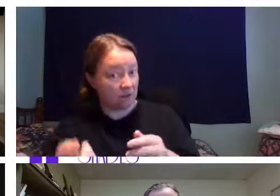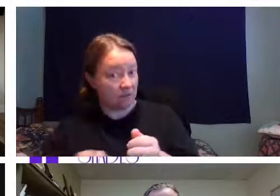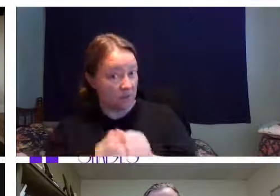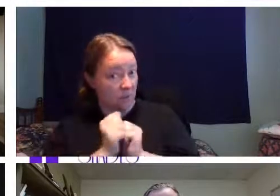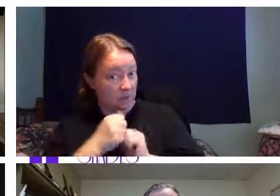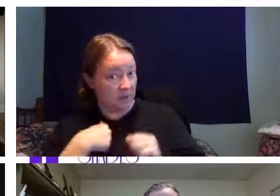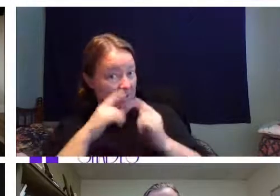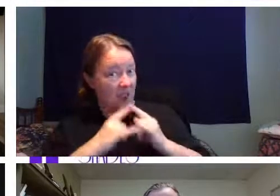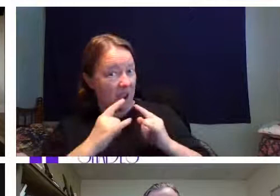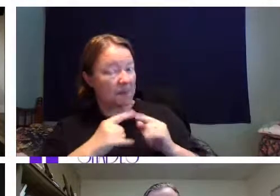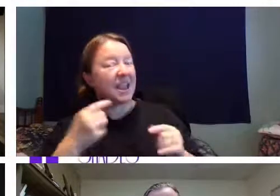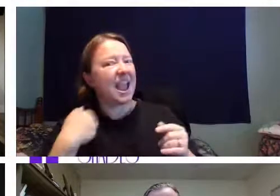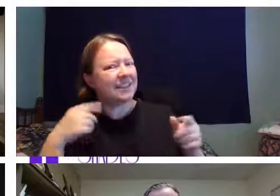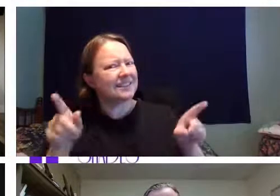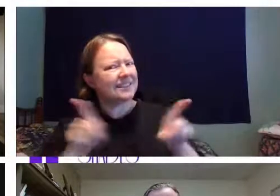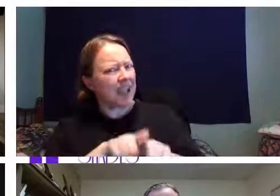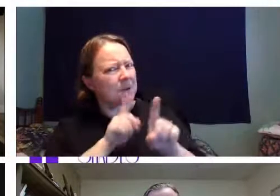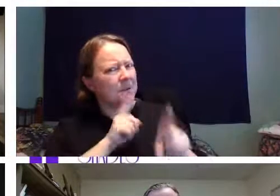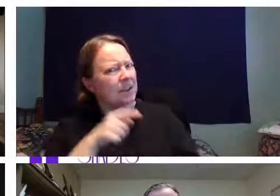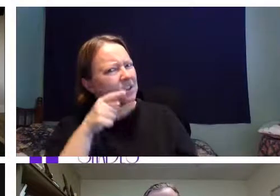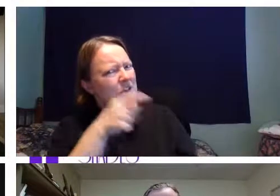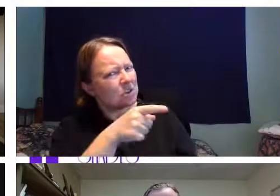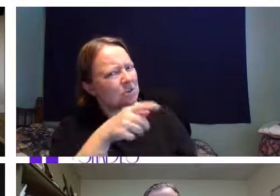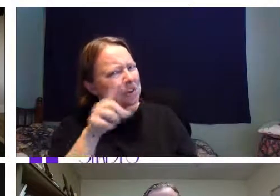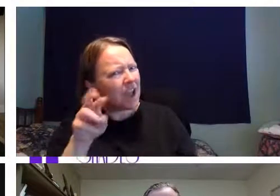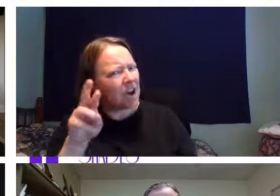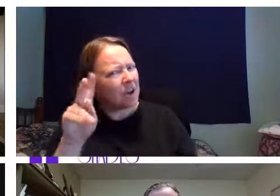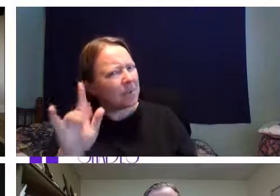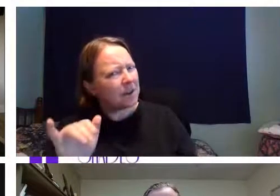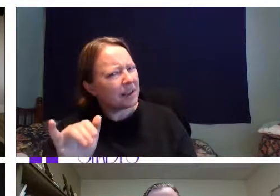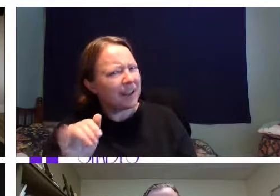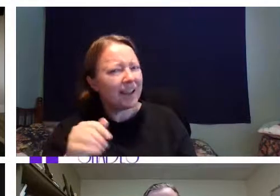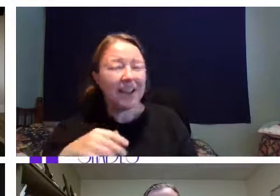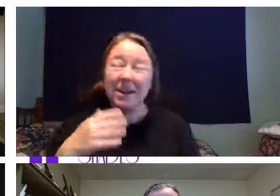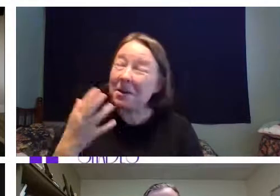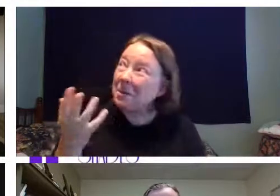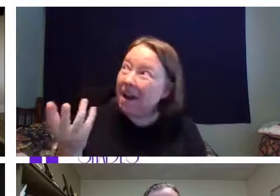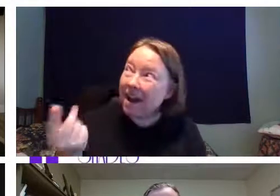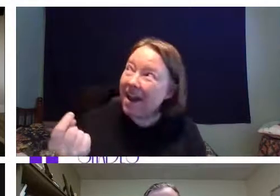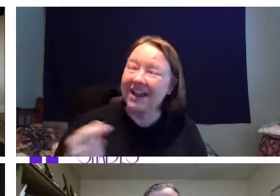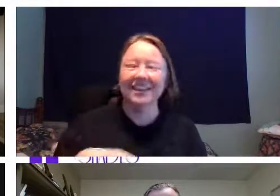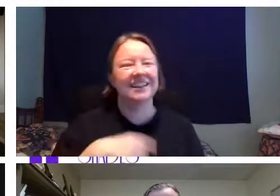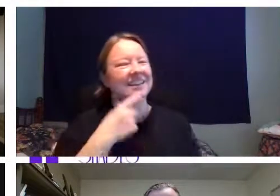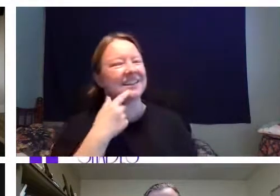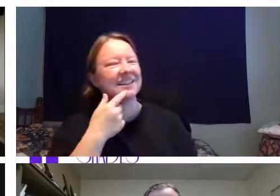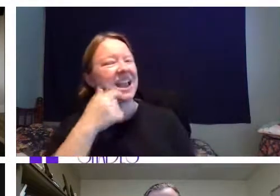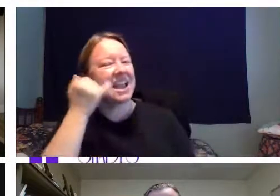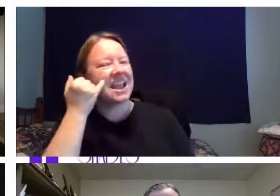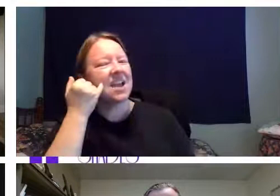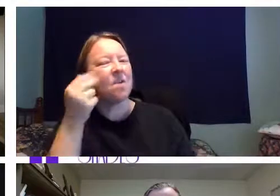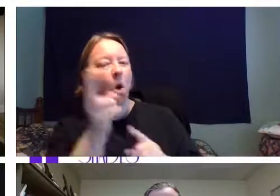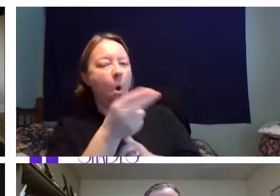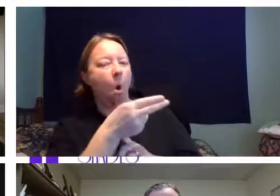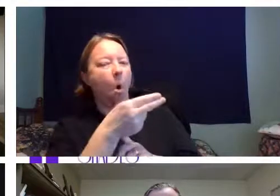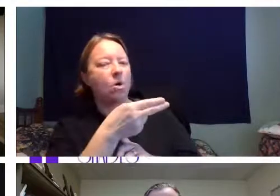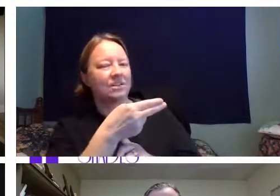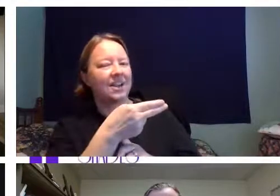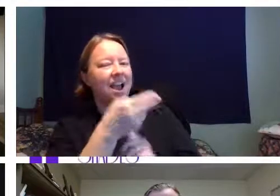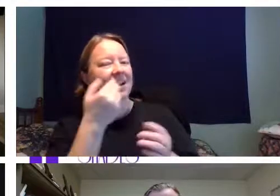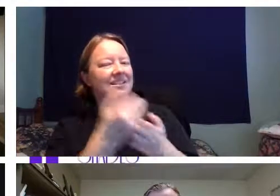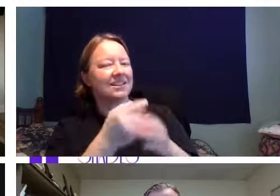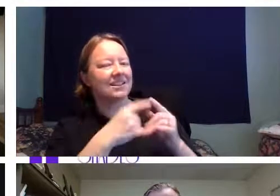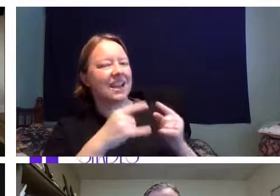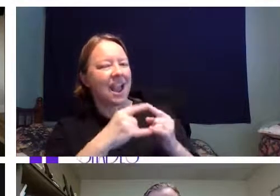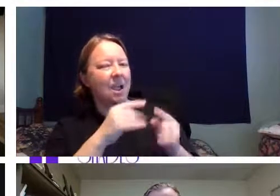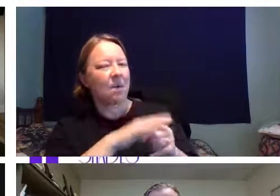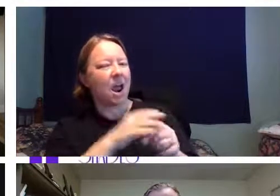he has the same response as you do, Dr. Kimberly. What? He said He said, if there's a hotel by the campground, I'll go